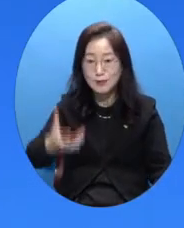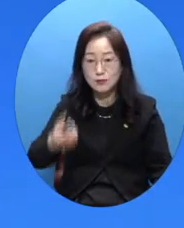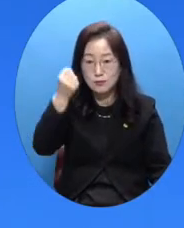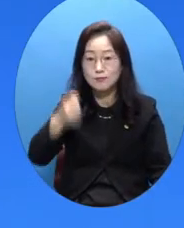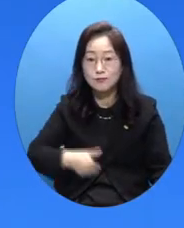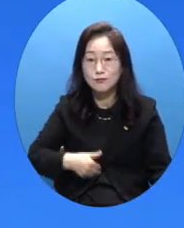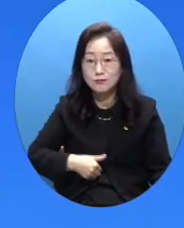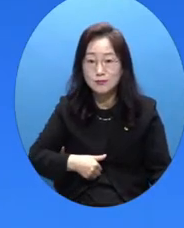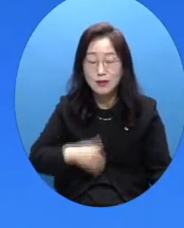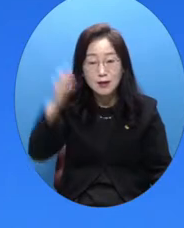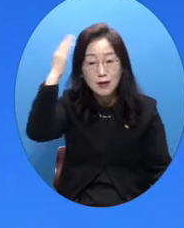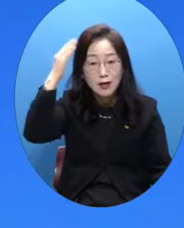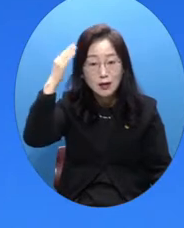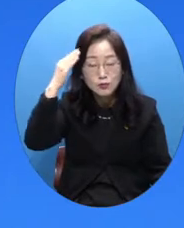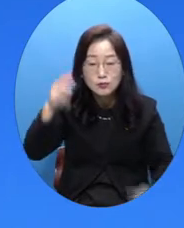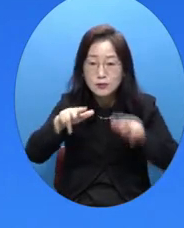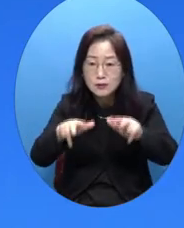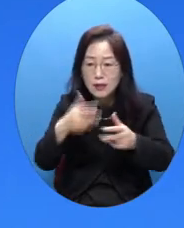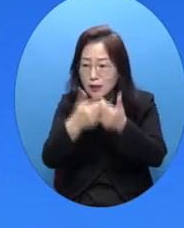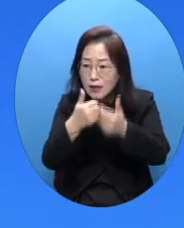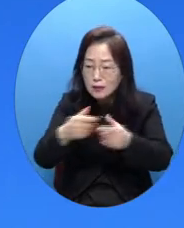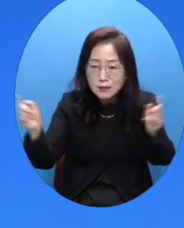holy dreams in our life